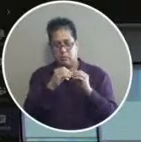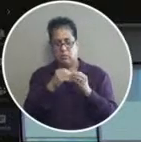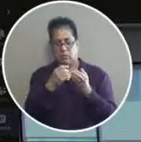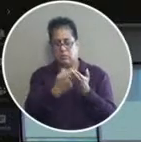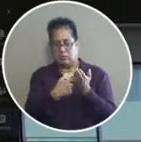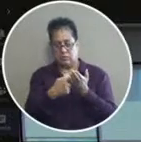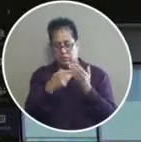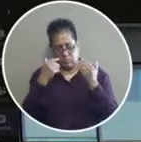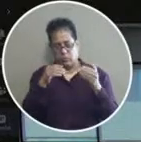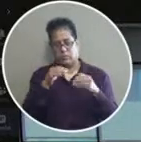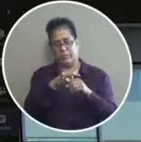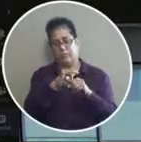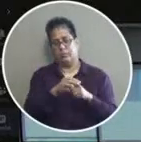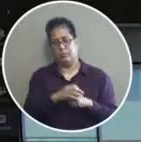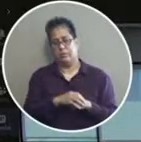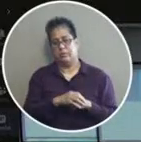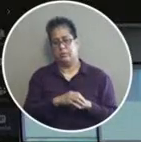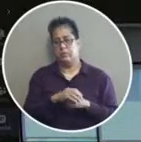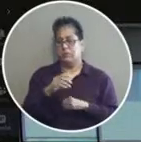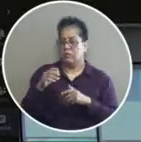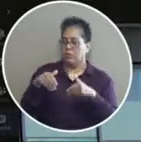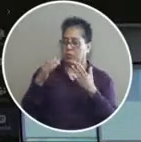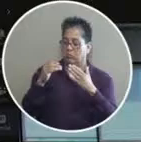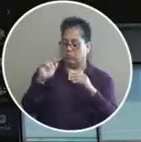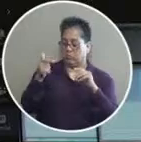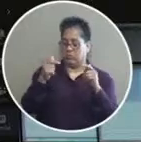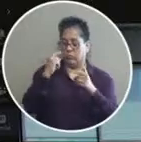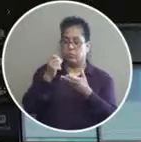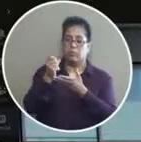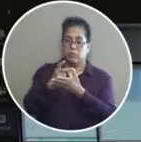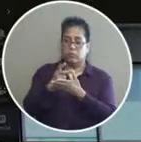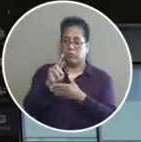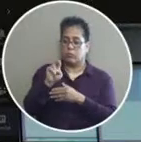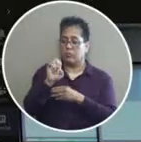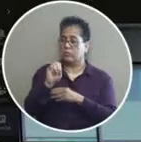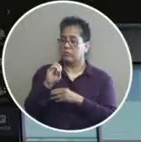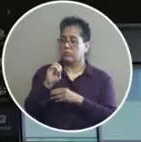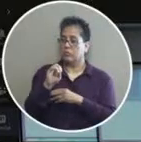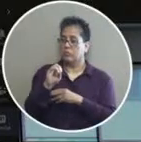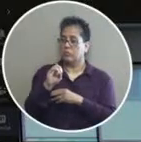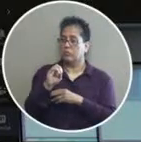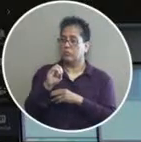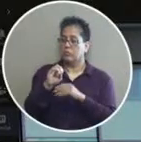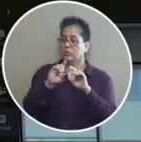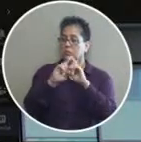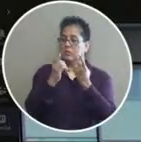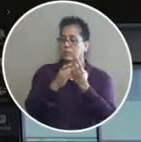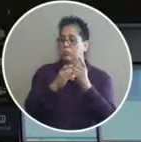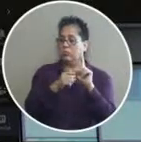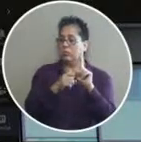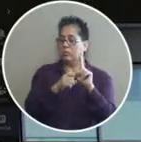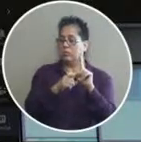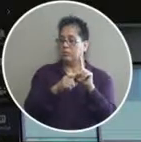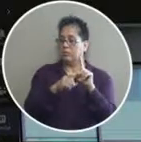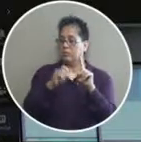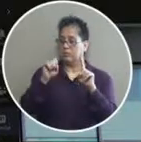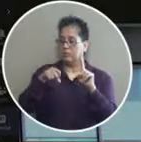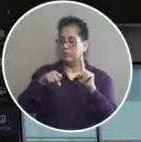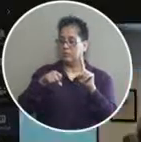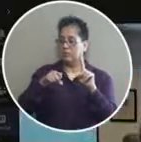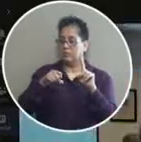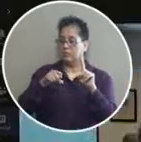discussion. Let's go ahead and vote. Okay. There is a motion and a second to approve the resolution. Mayor Pro Tem Schwartzbein.